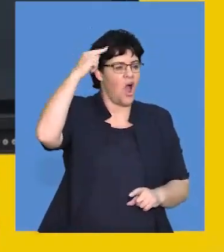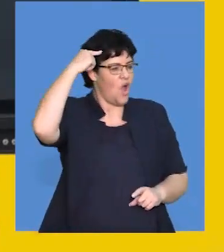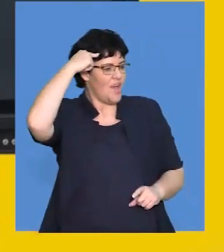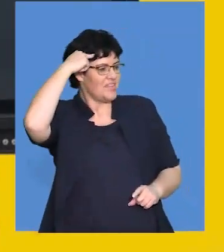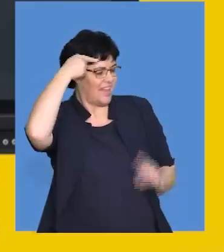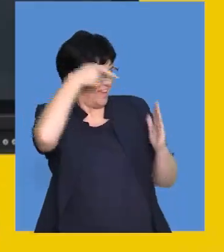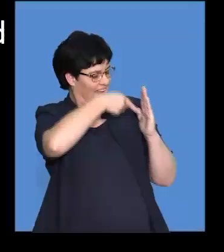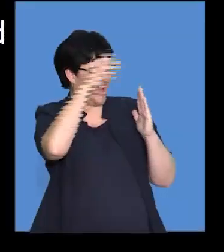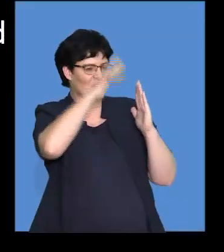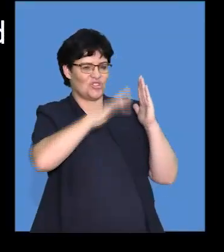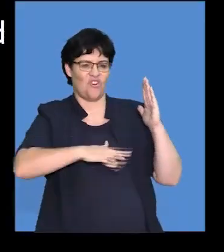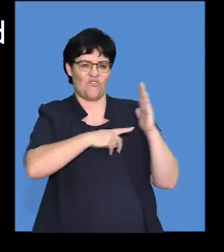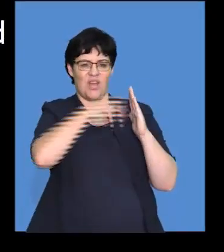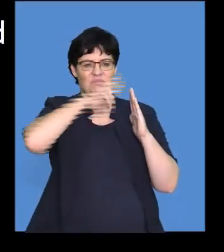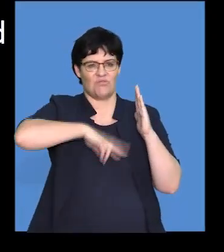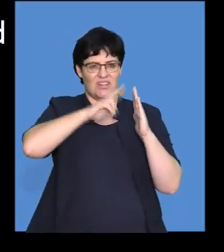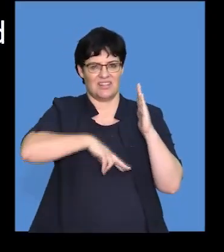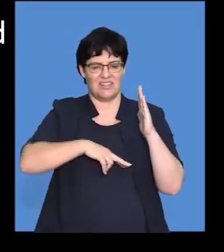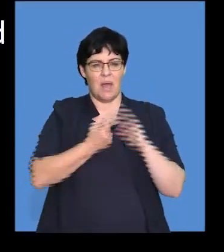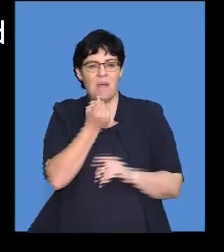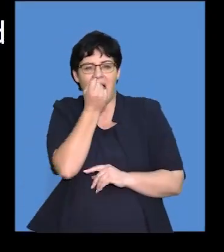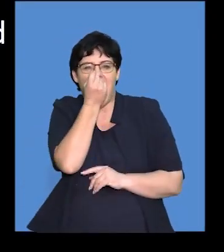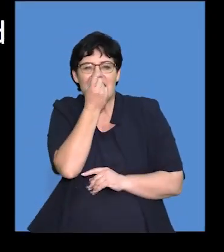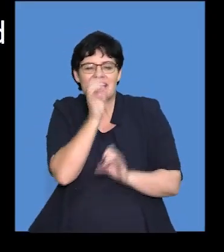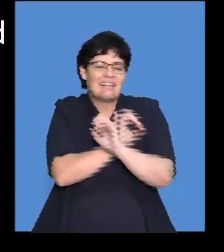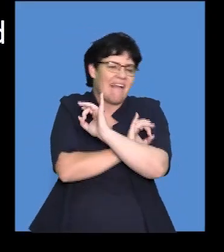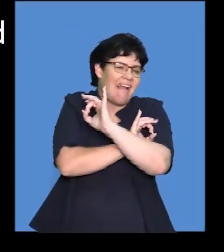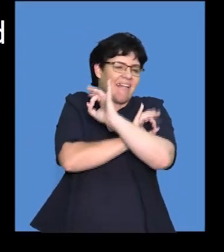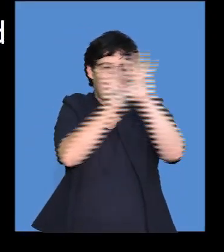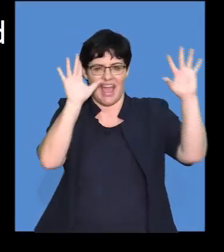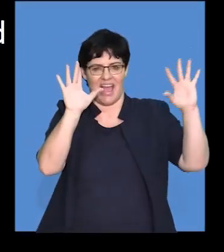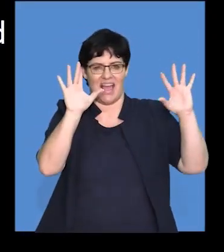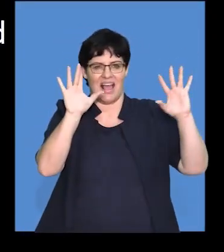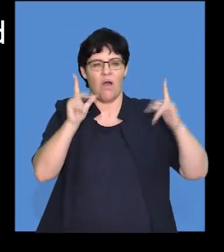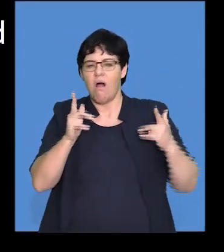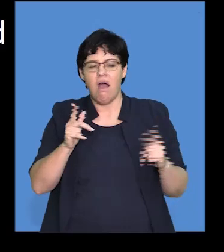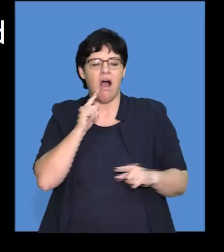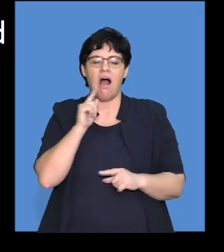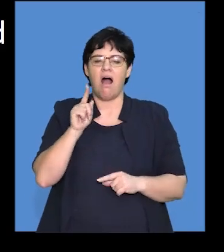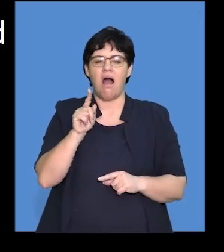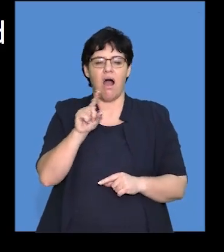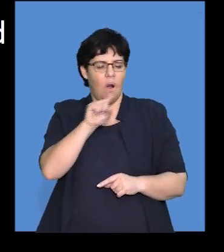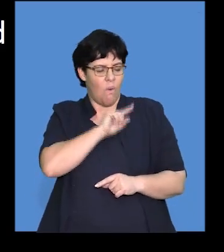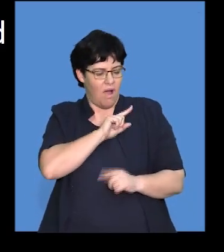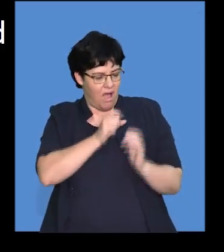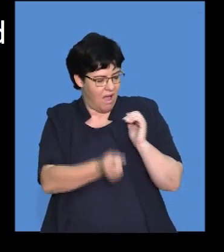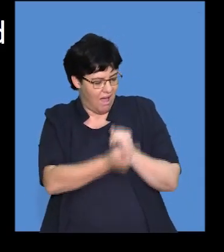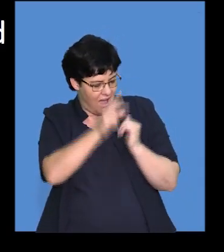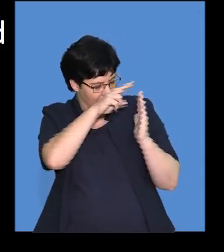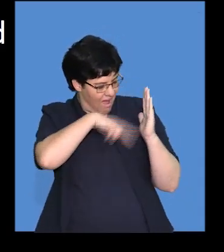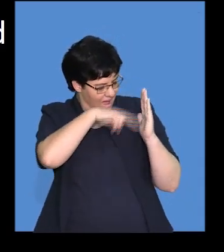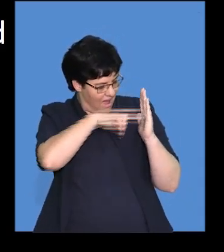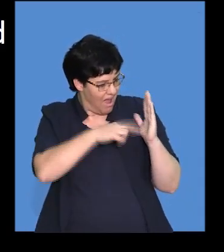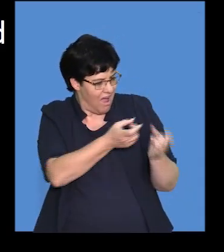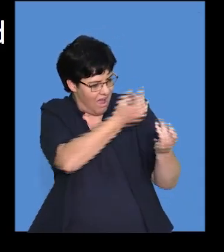think about or understand more clearly and wildly what a writer is trying